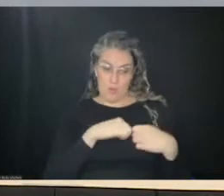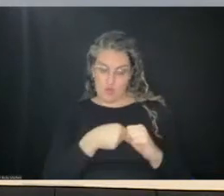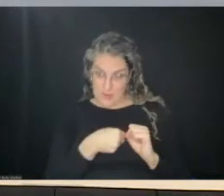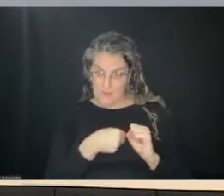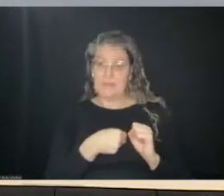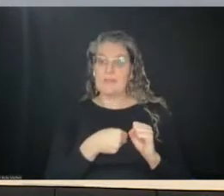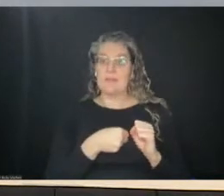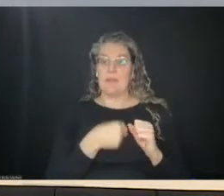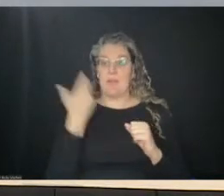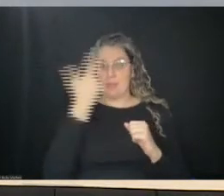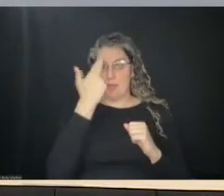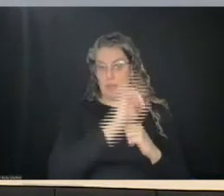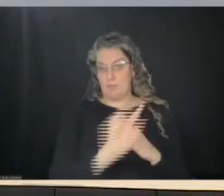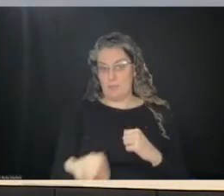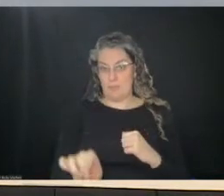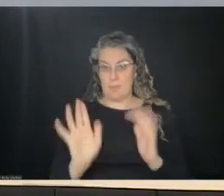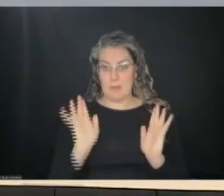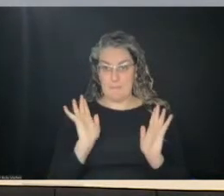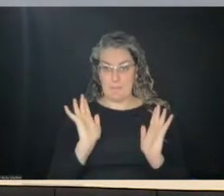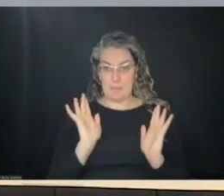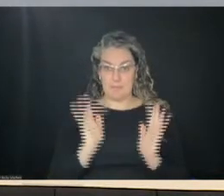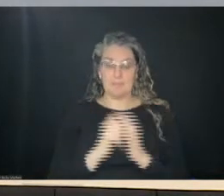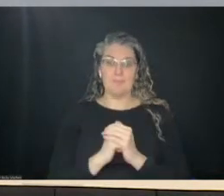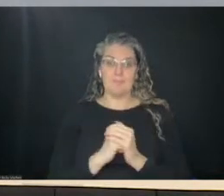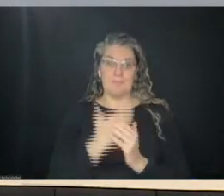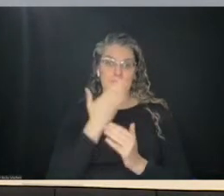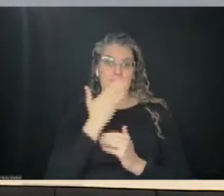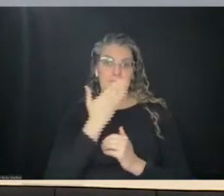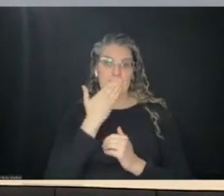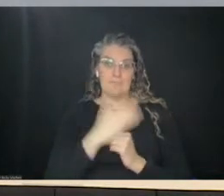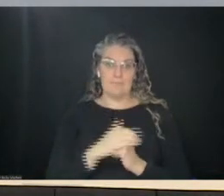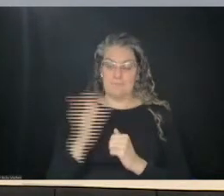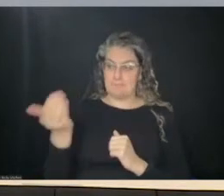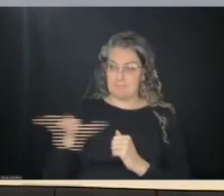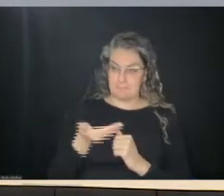opens. That's great. Thanks very much. You're welcome.